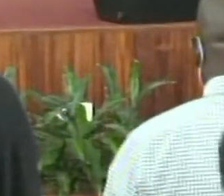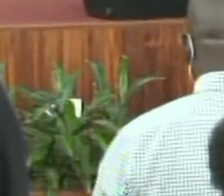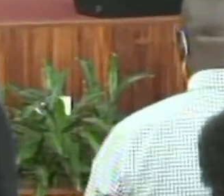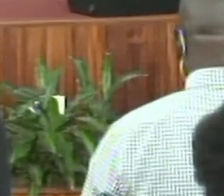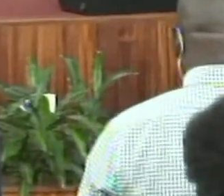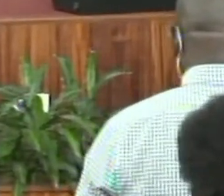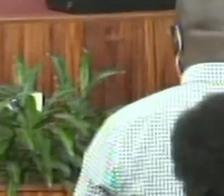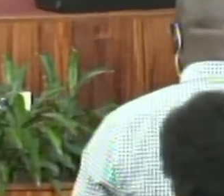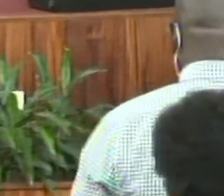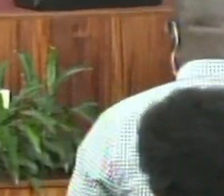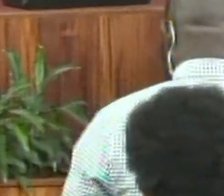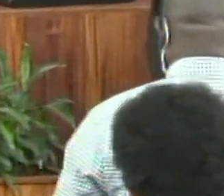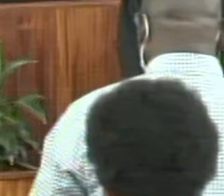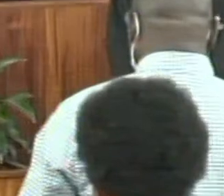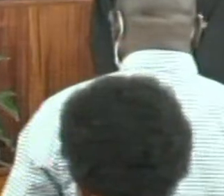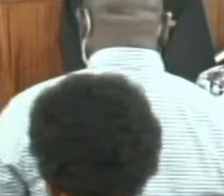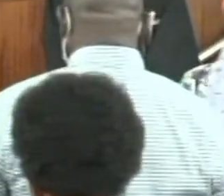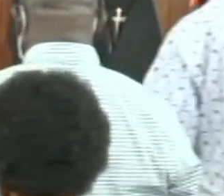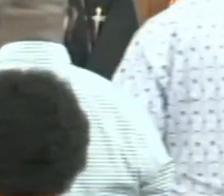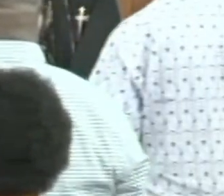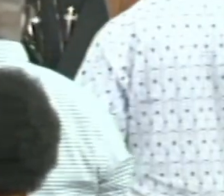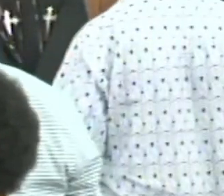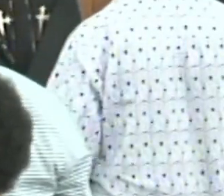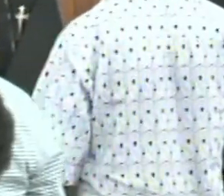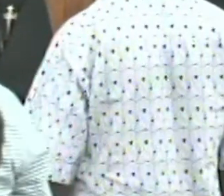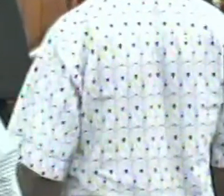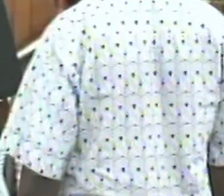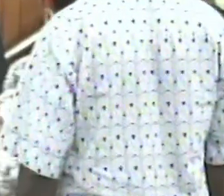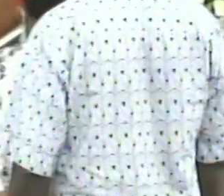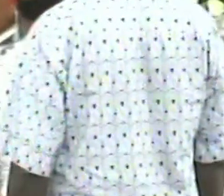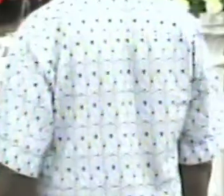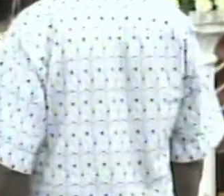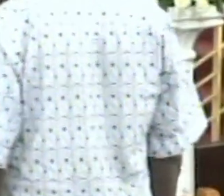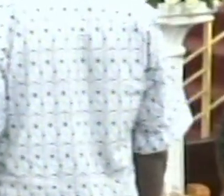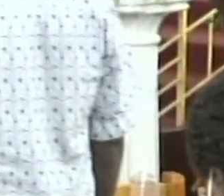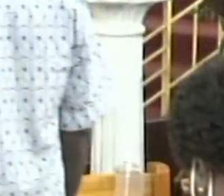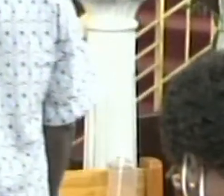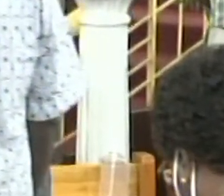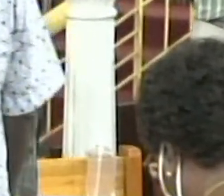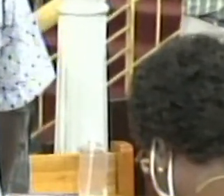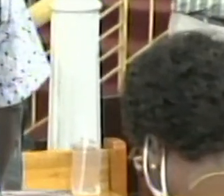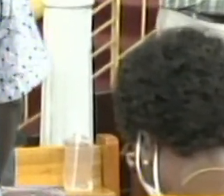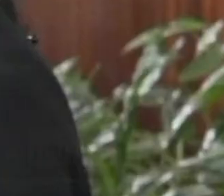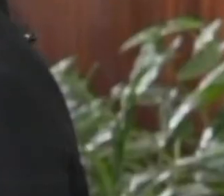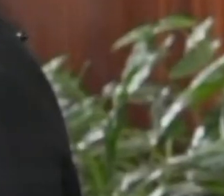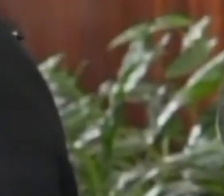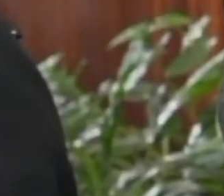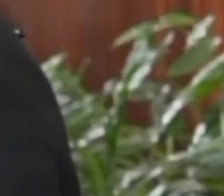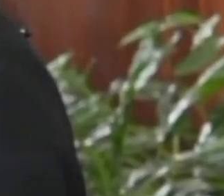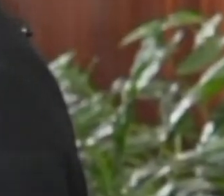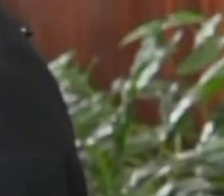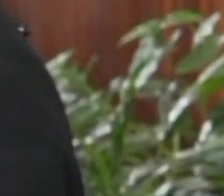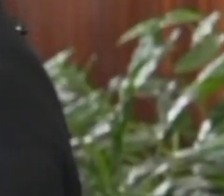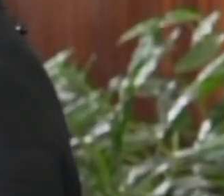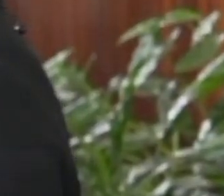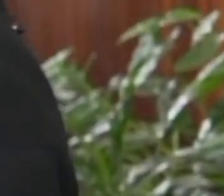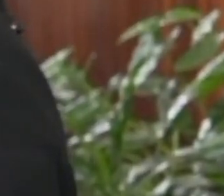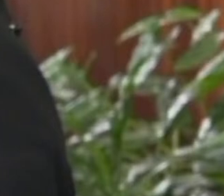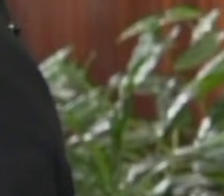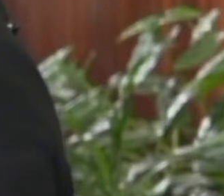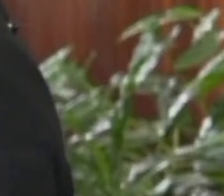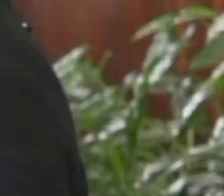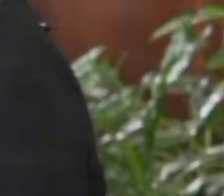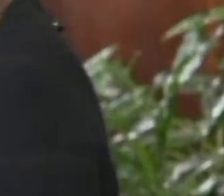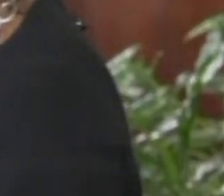Let's pray, church. Our Father in heaven, we want to give you thanks because truly, Lord, you're God in our lives.